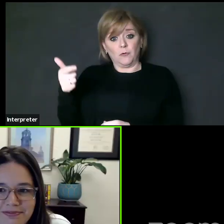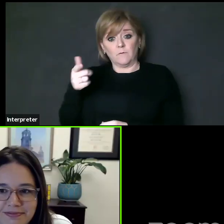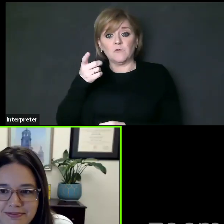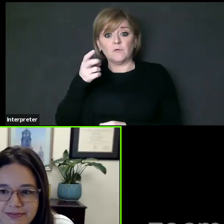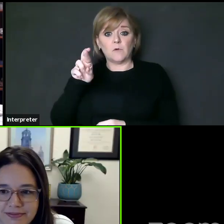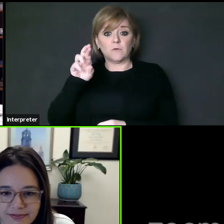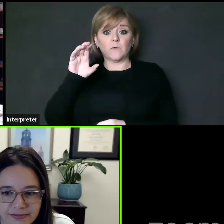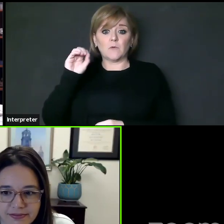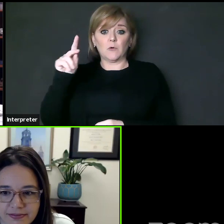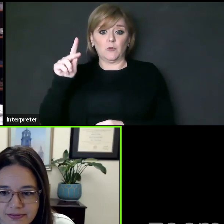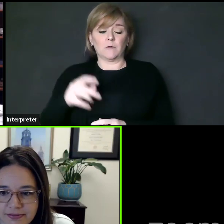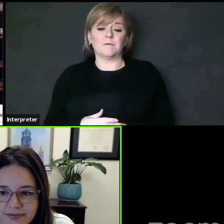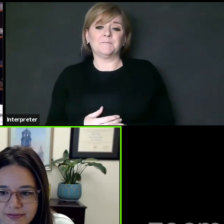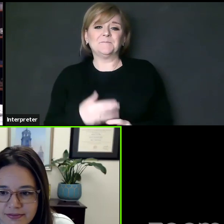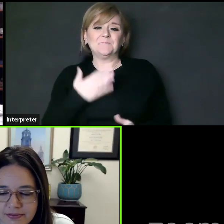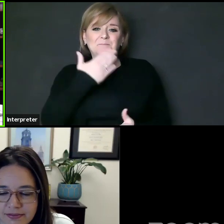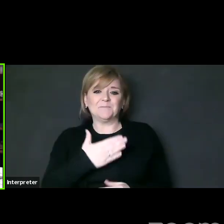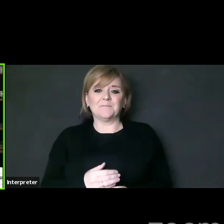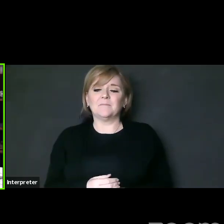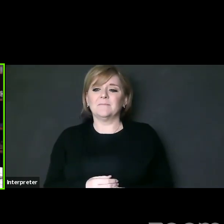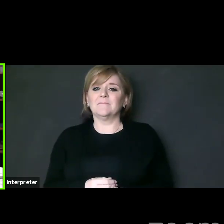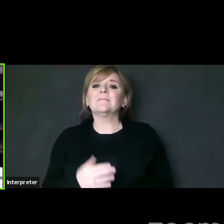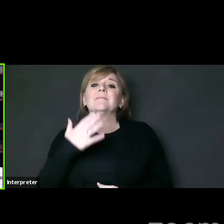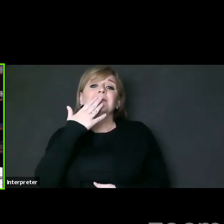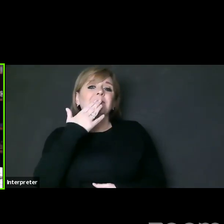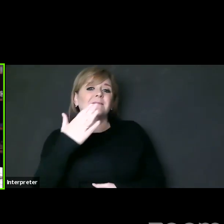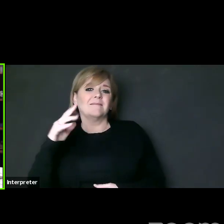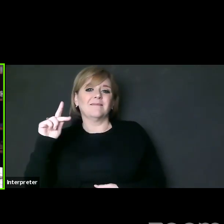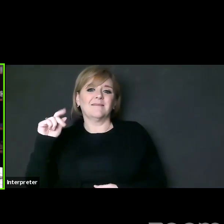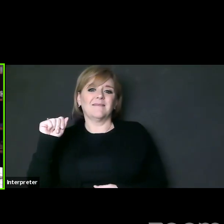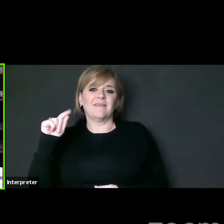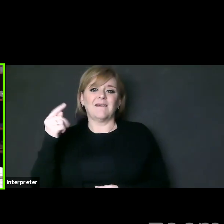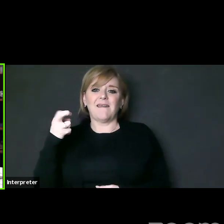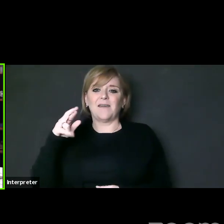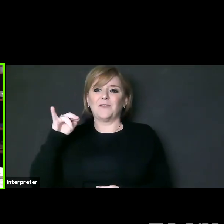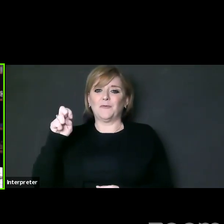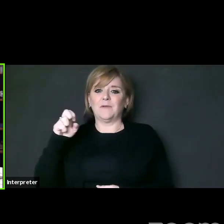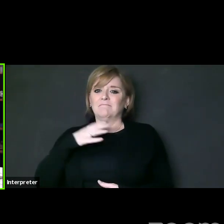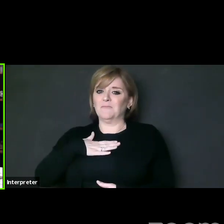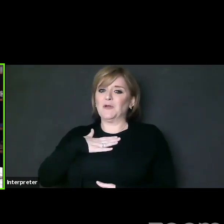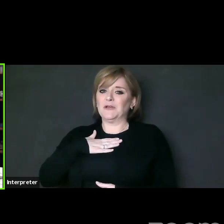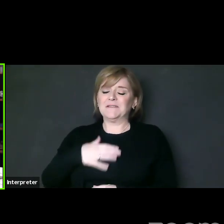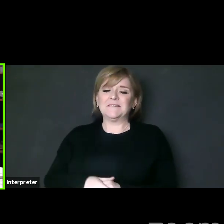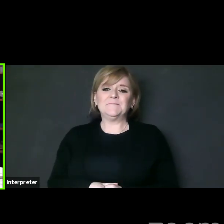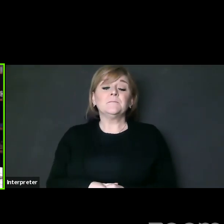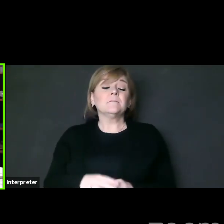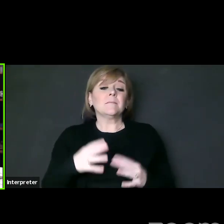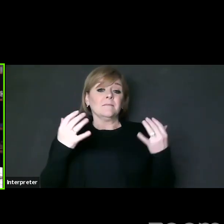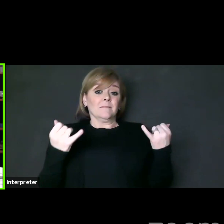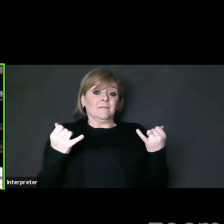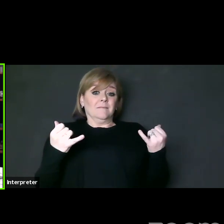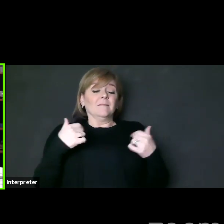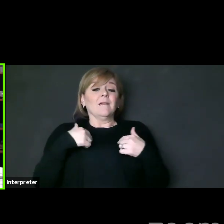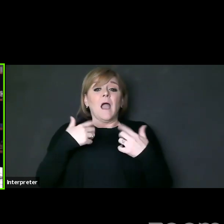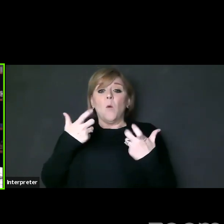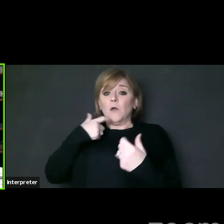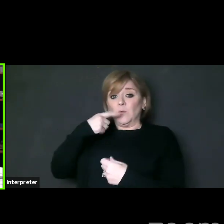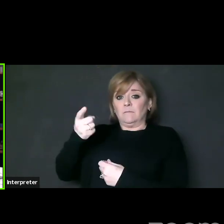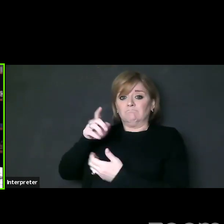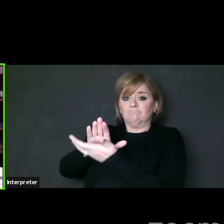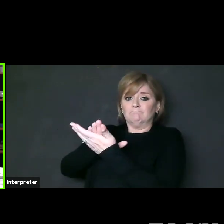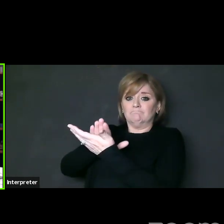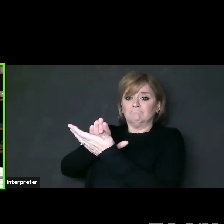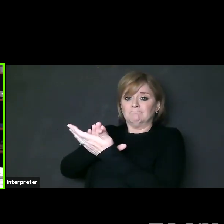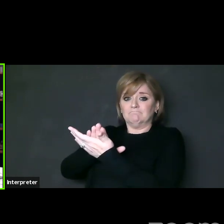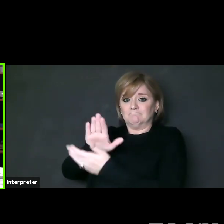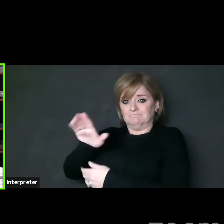Thanks. Thank you, Catherine. I appreciate that. You know, let me just give Catherine and her department a pat